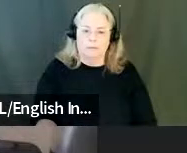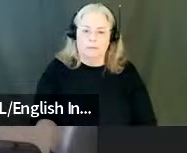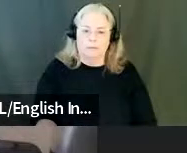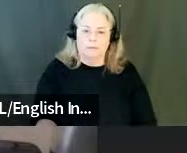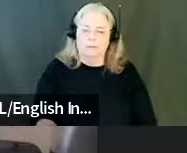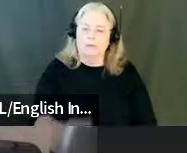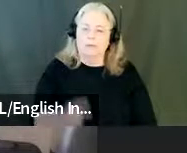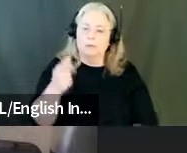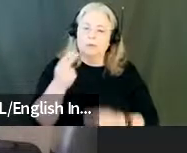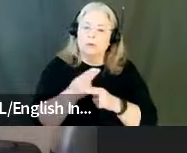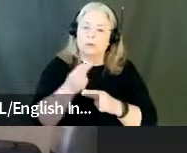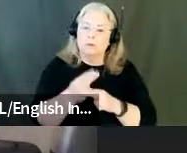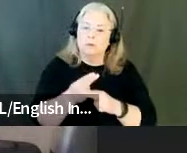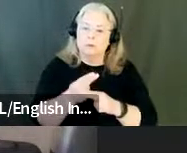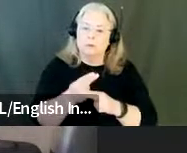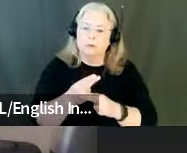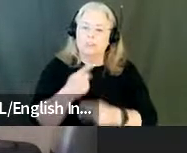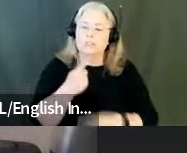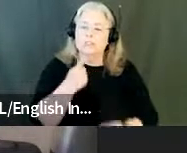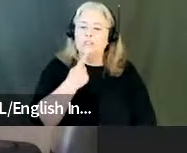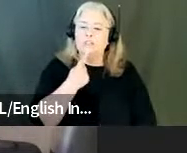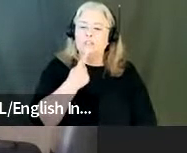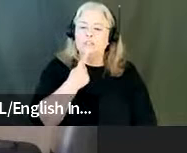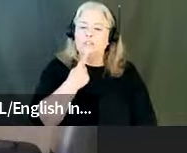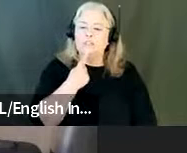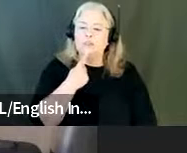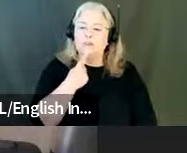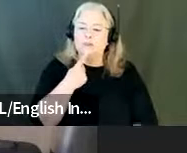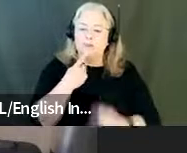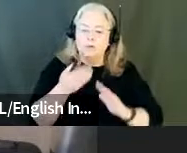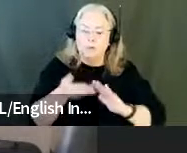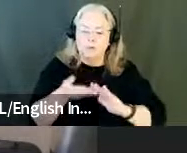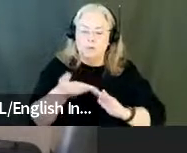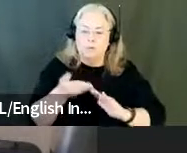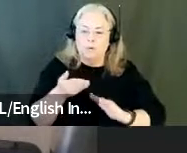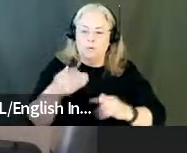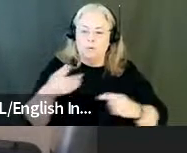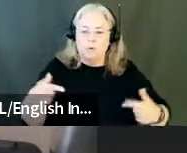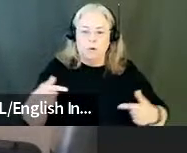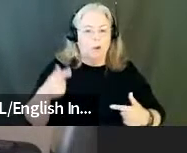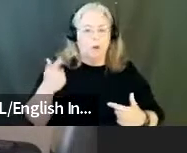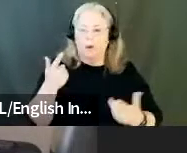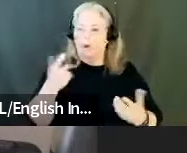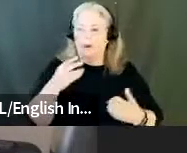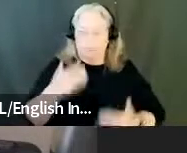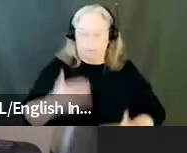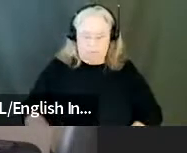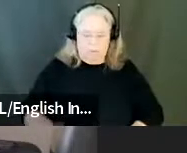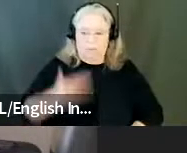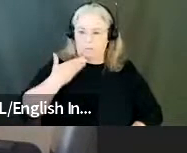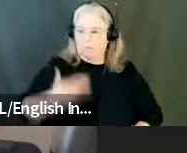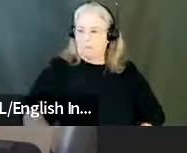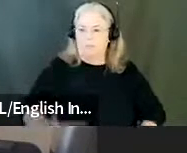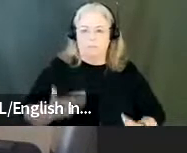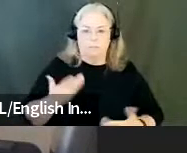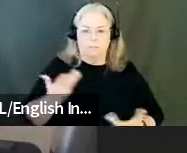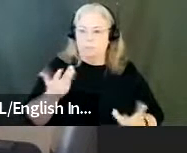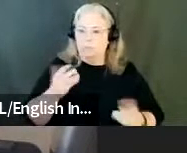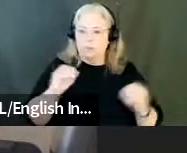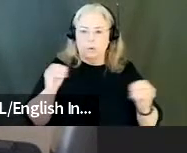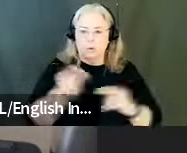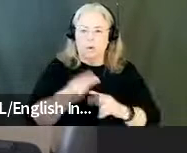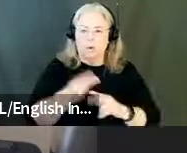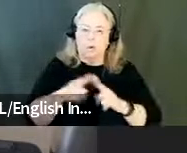So he uses his chin to drive his wheelchair because he has no use of his upper or lower extremities, but